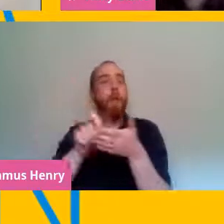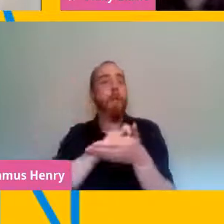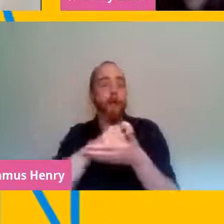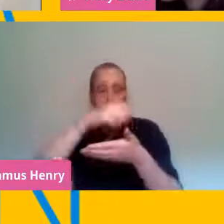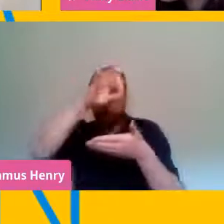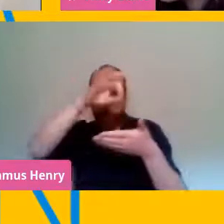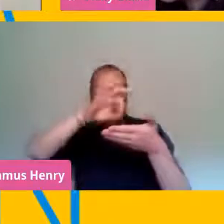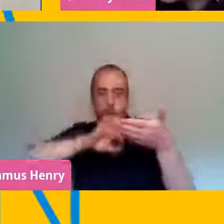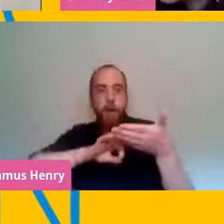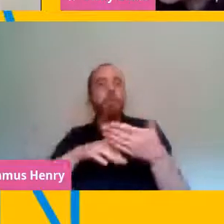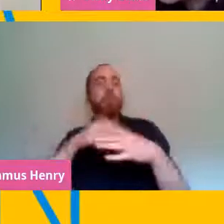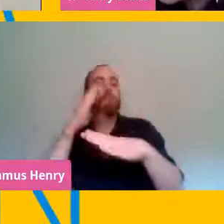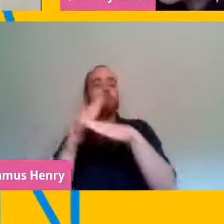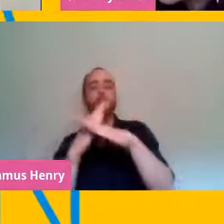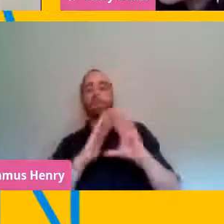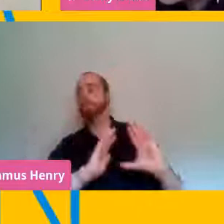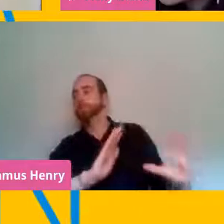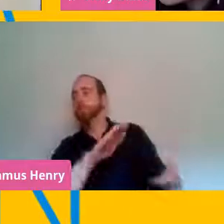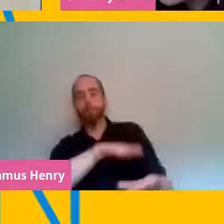with the Goldsmiths campaign.